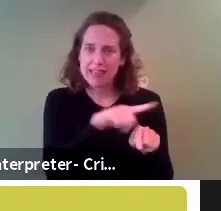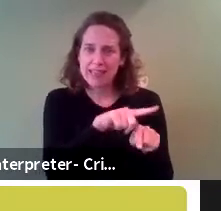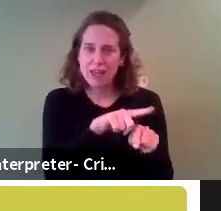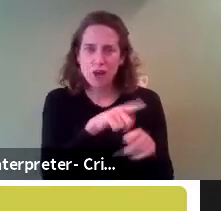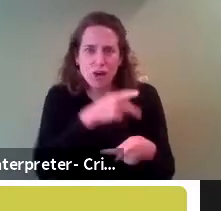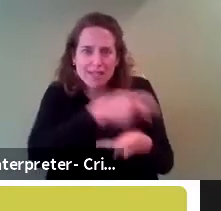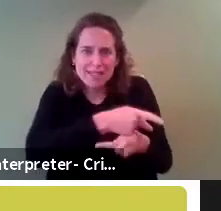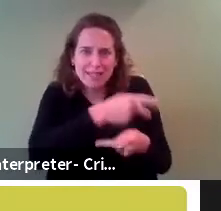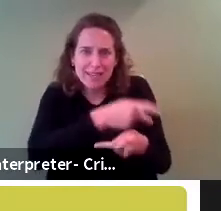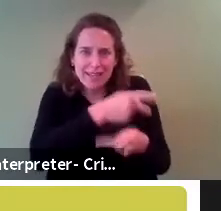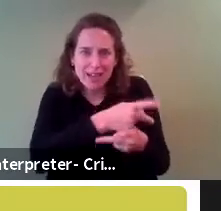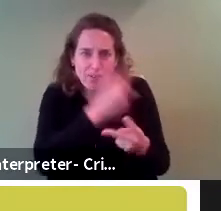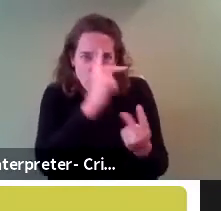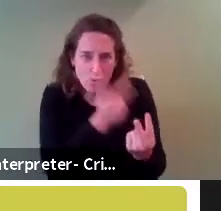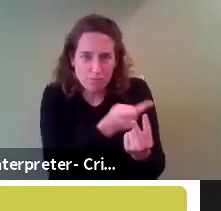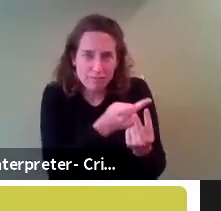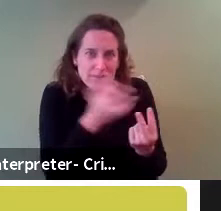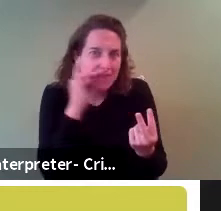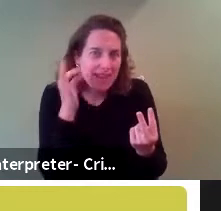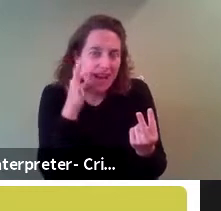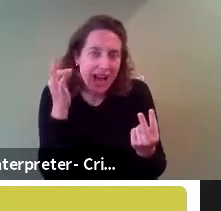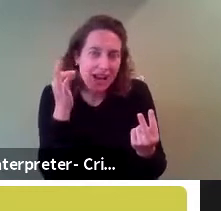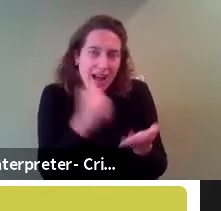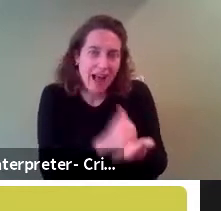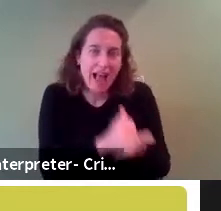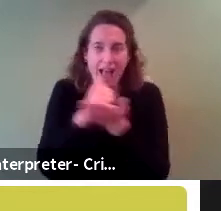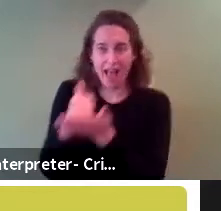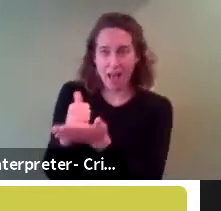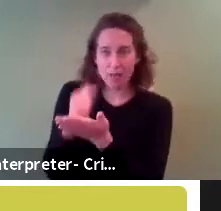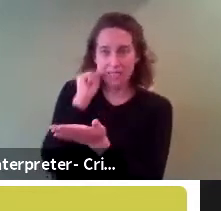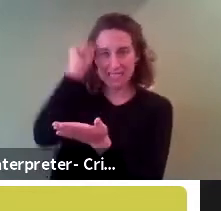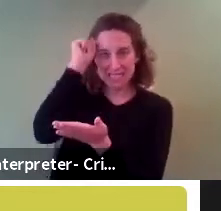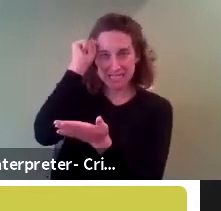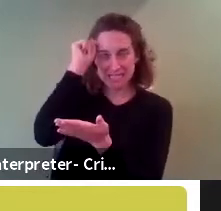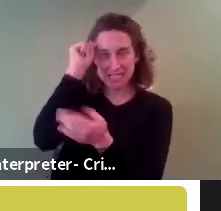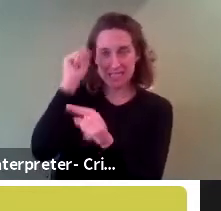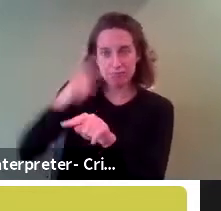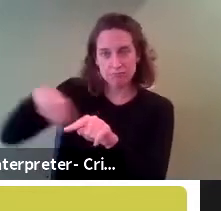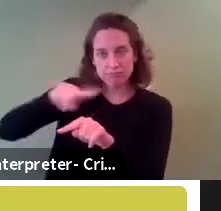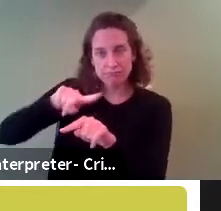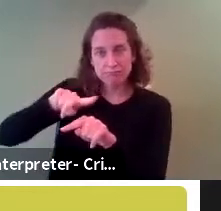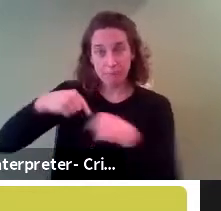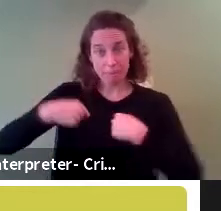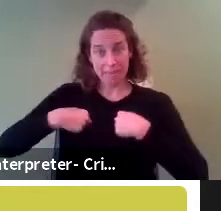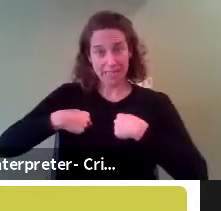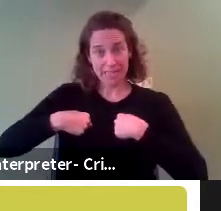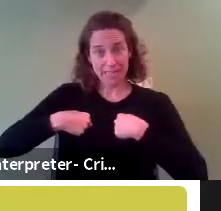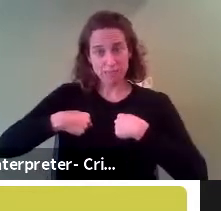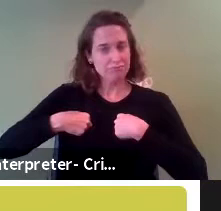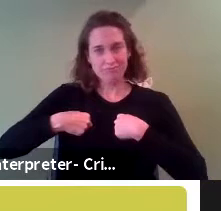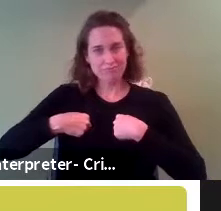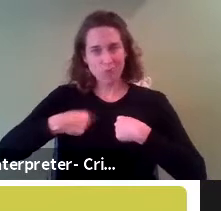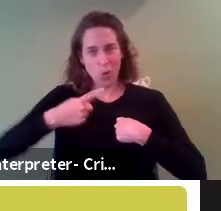care for. And that really helps them make that transition from me to we. Yes. That they're concerned